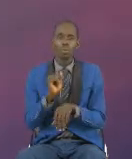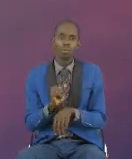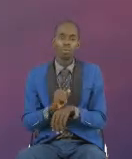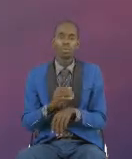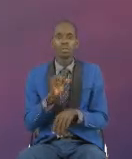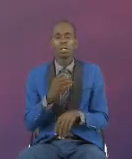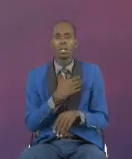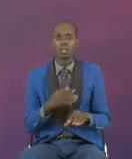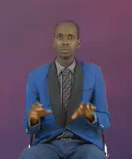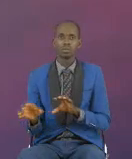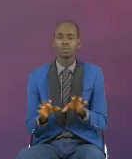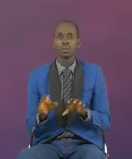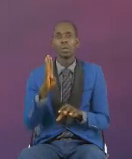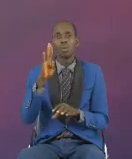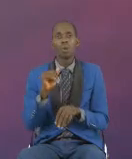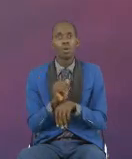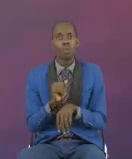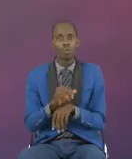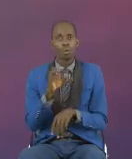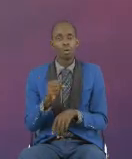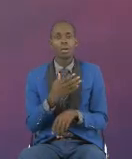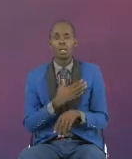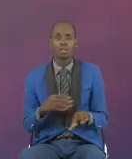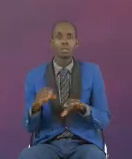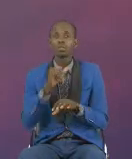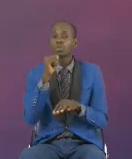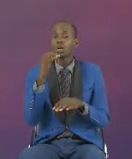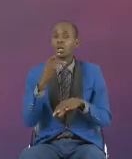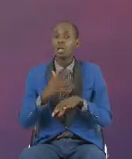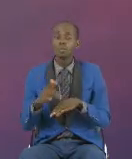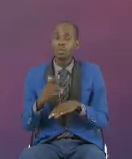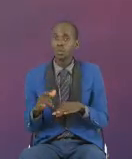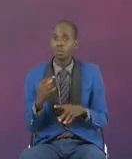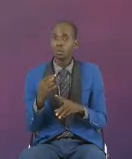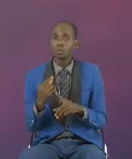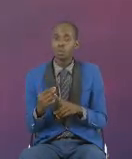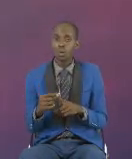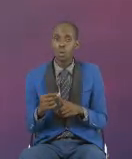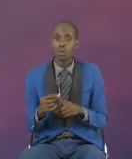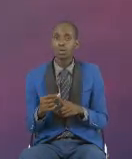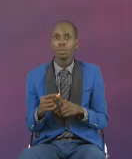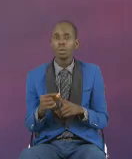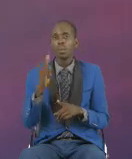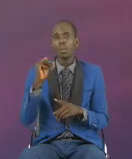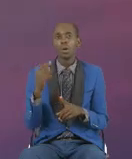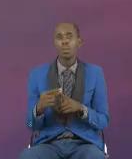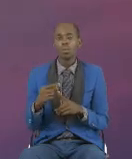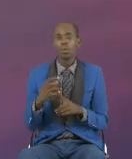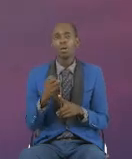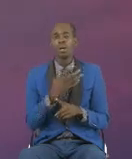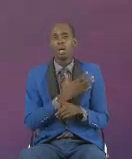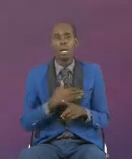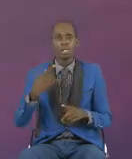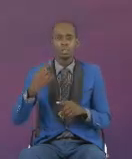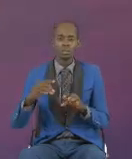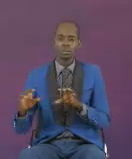By word, not empty word, and deed. By word and the performance